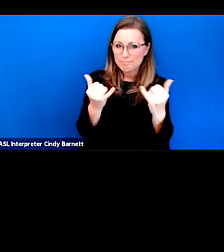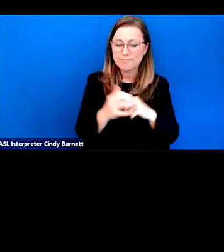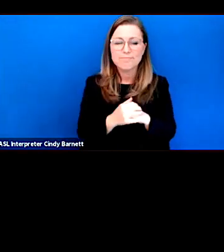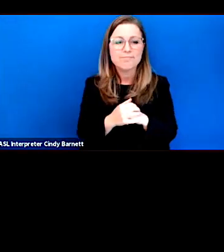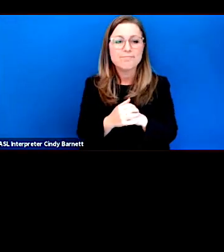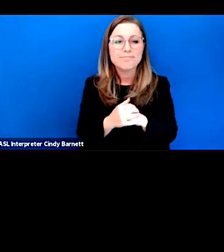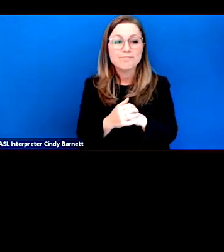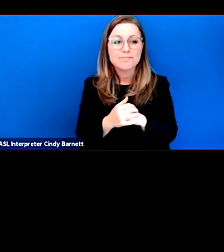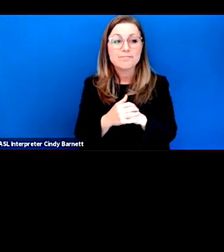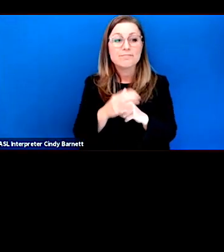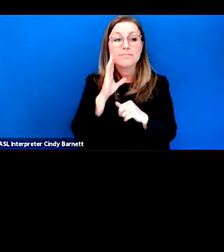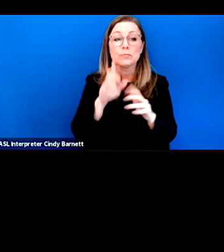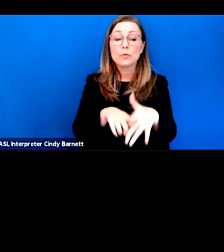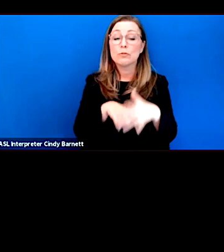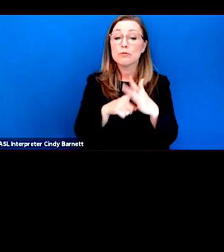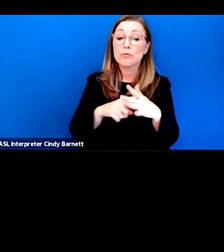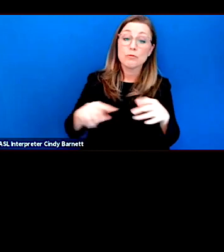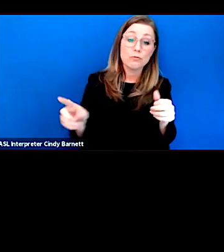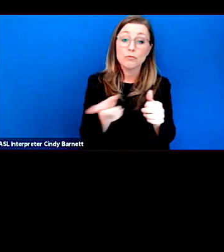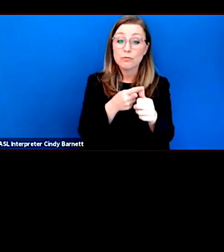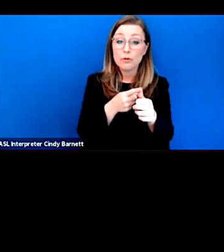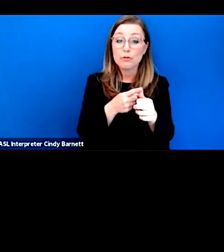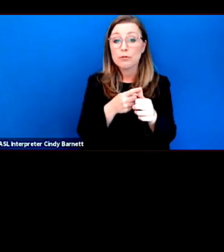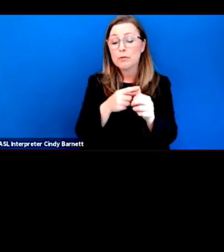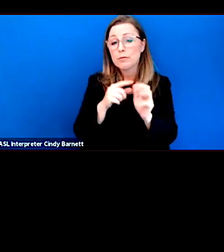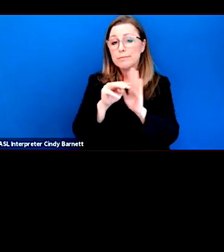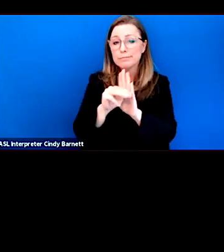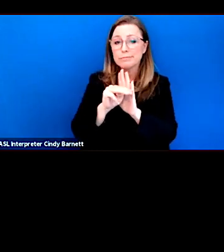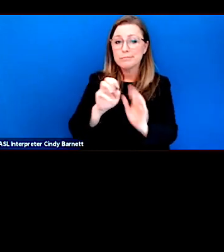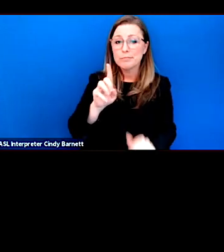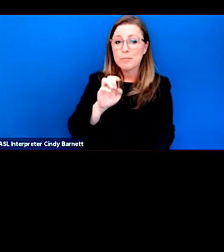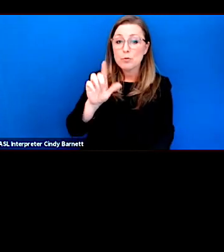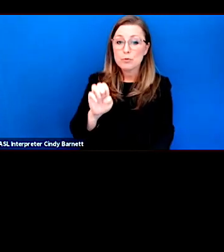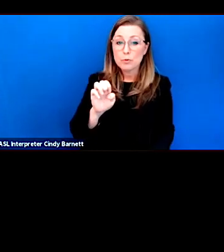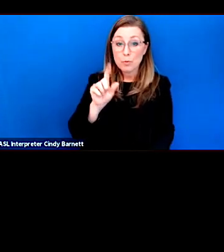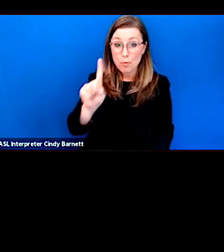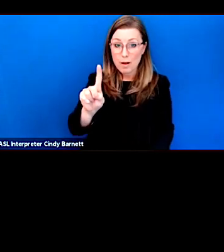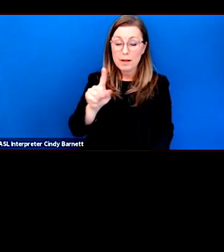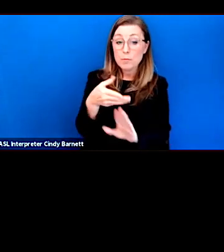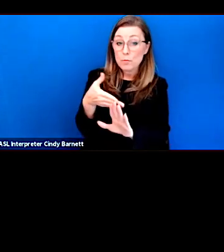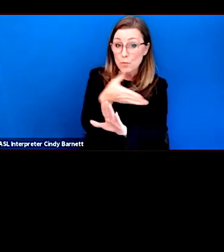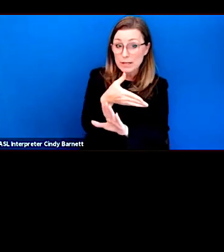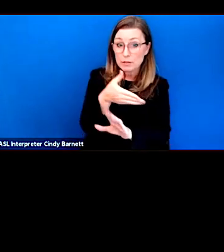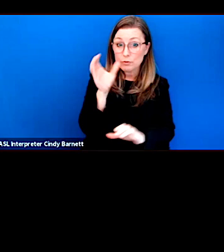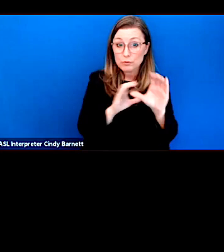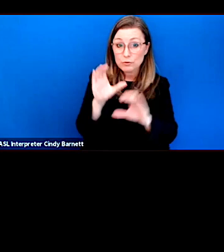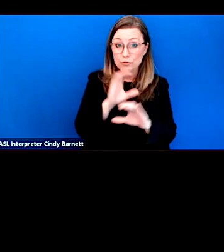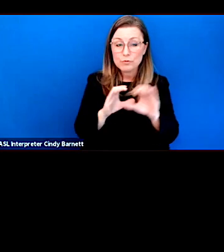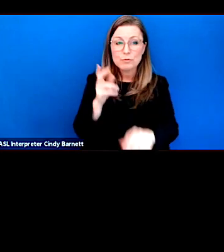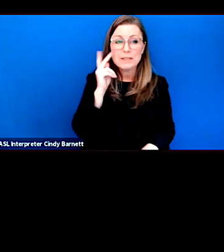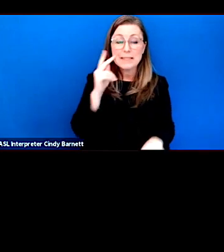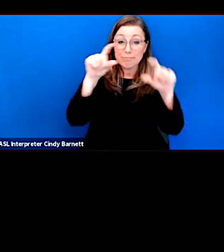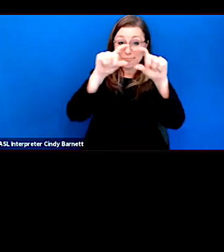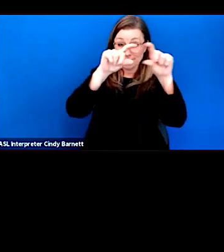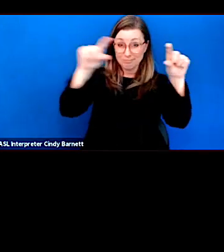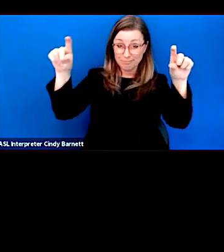We'll start with Module 1, the pre-search process. Here's the top row of the flowchart